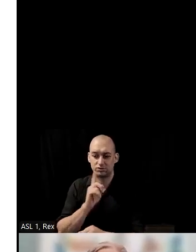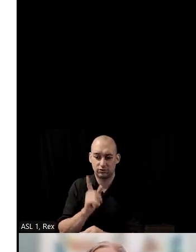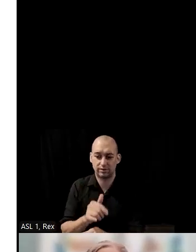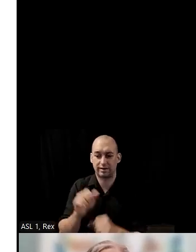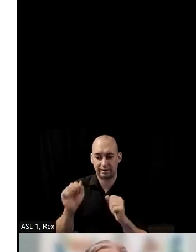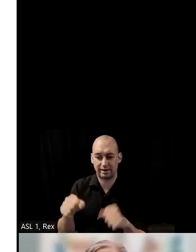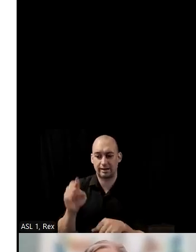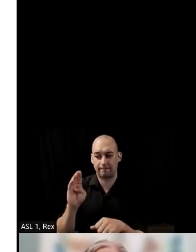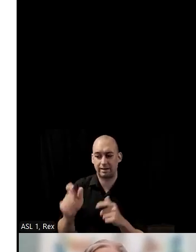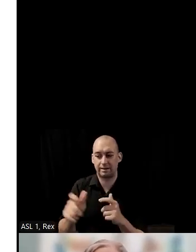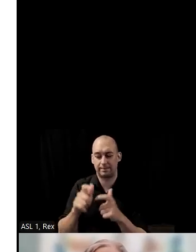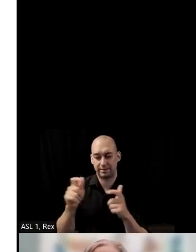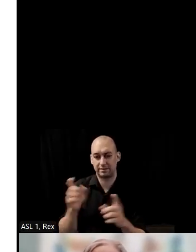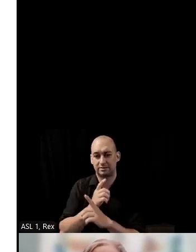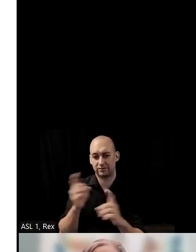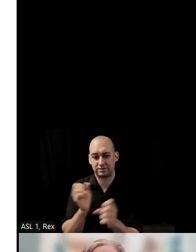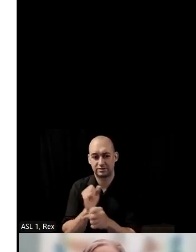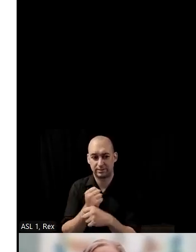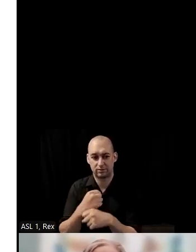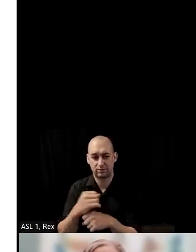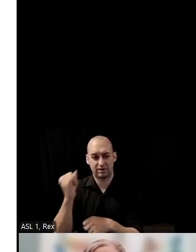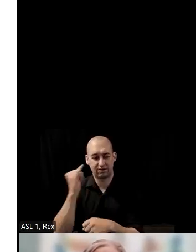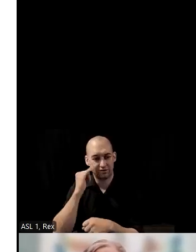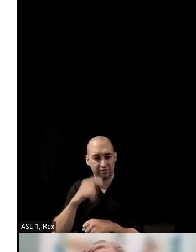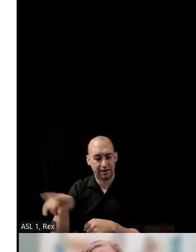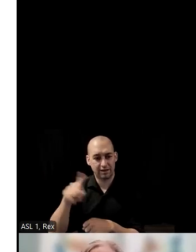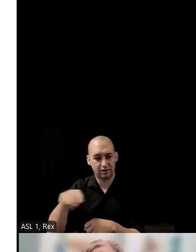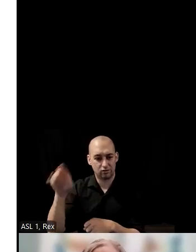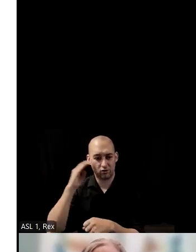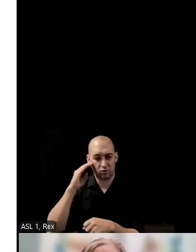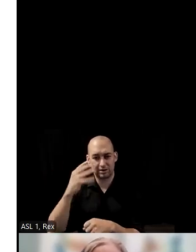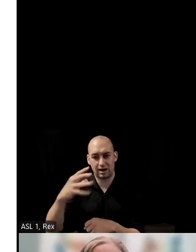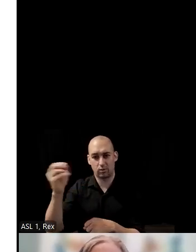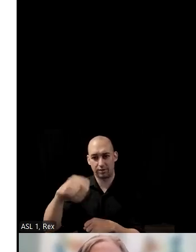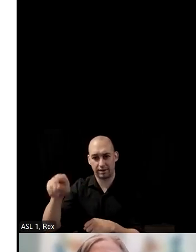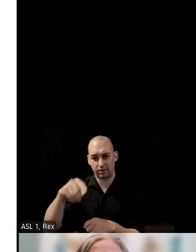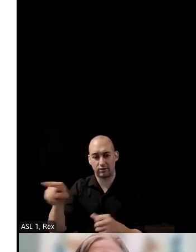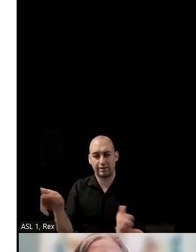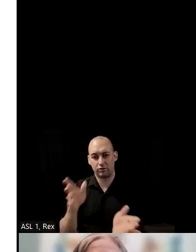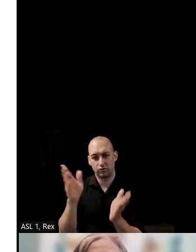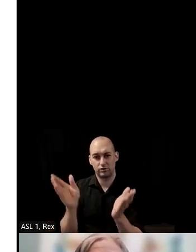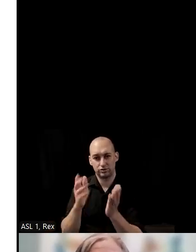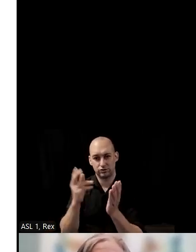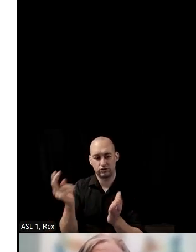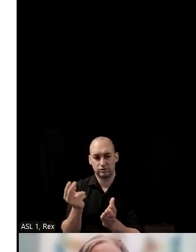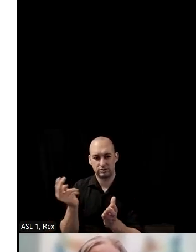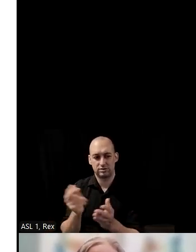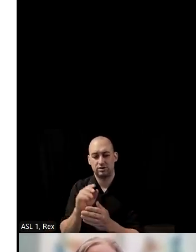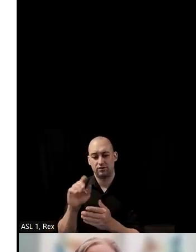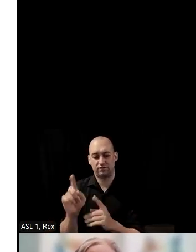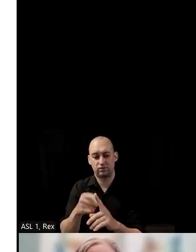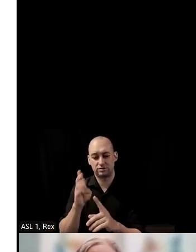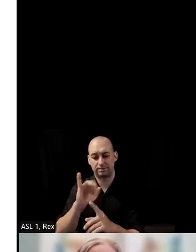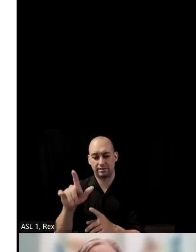be such a difference maker for families if they know that it's out there and they're encouraged to use it. So the first bill, SB